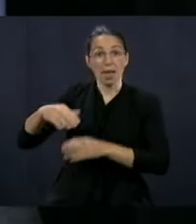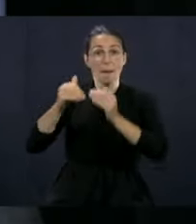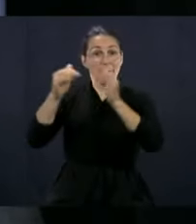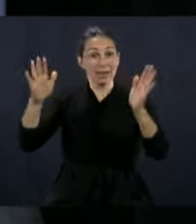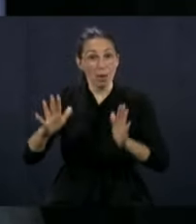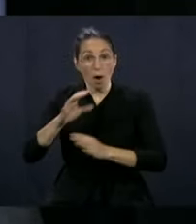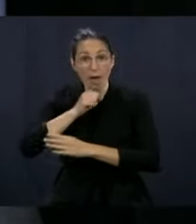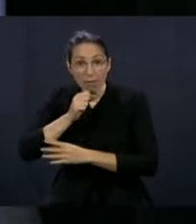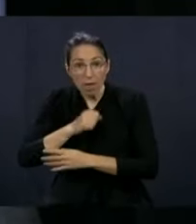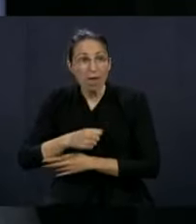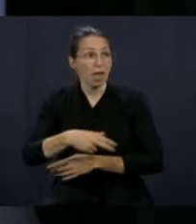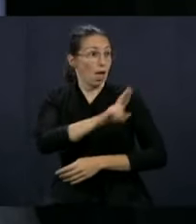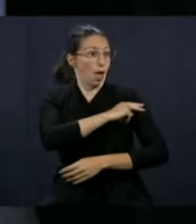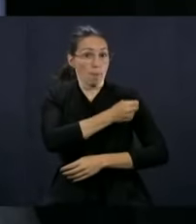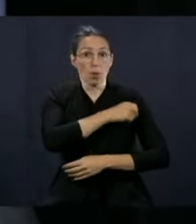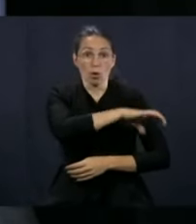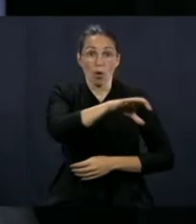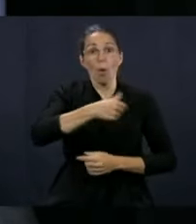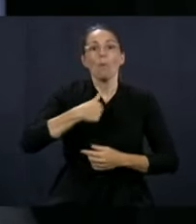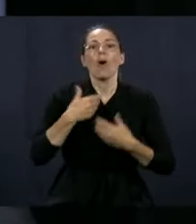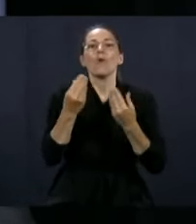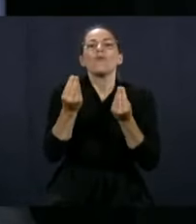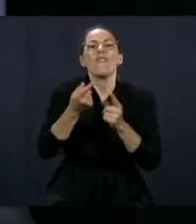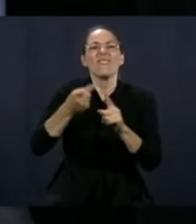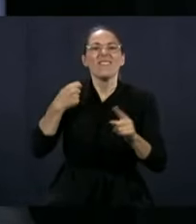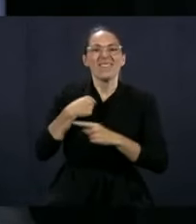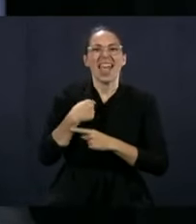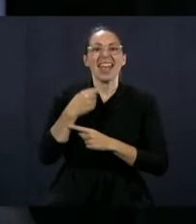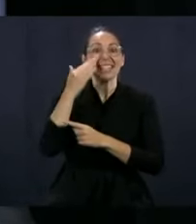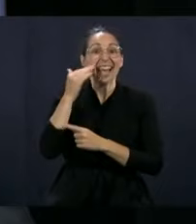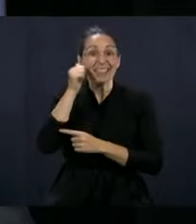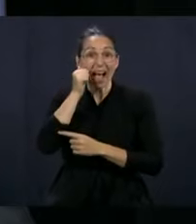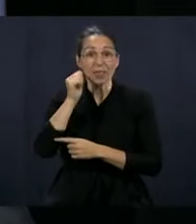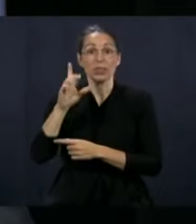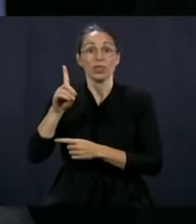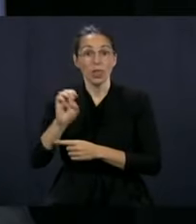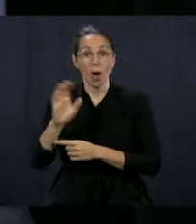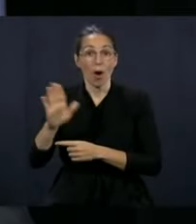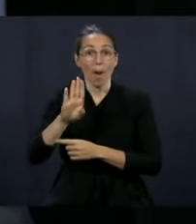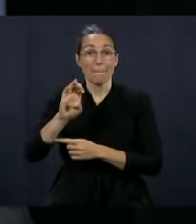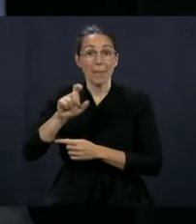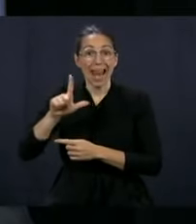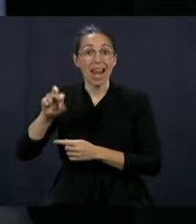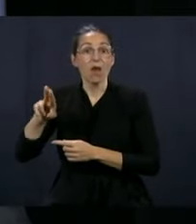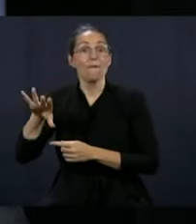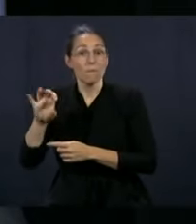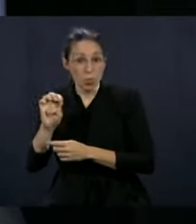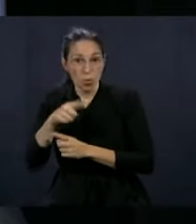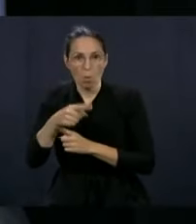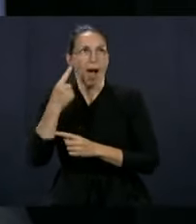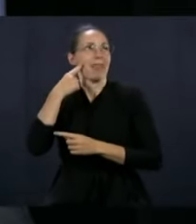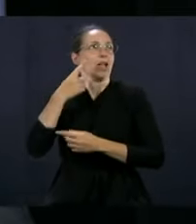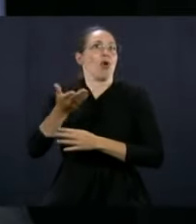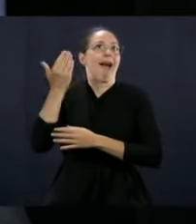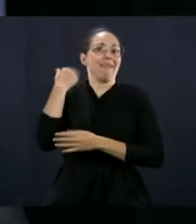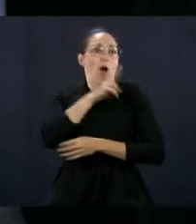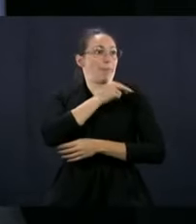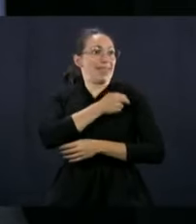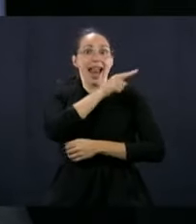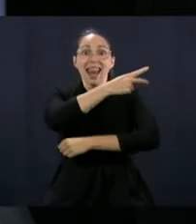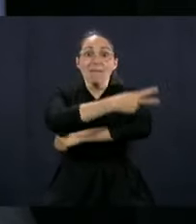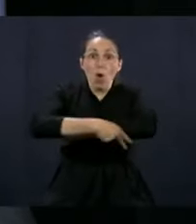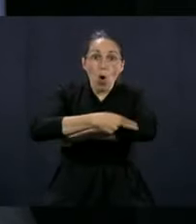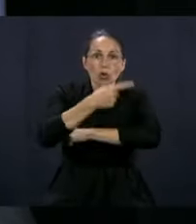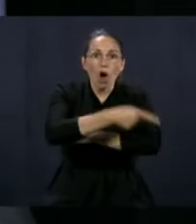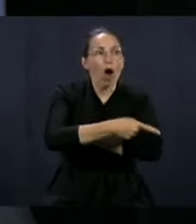are hospitals. I come from Sainte-Anne-de-Bellevue and the Vaudreuil Hospital. I've been hearing about it my entire life, it would